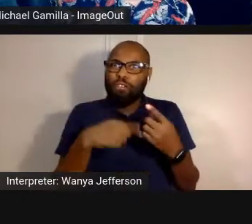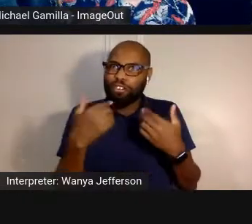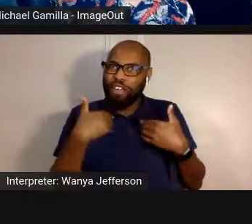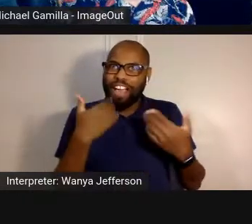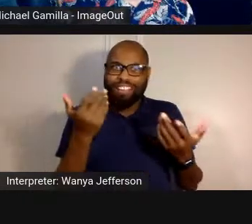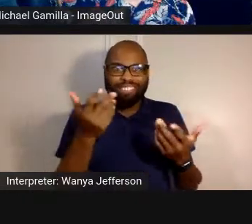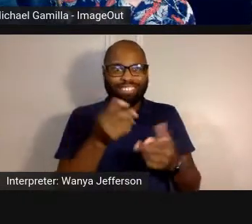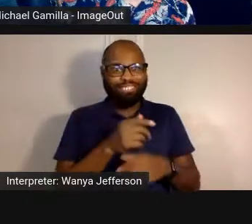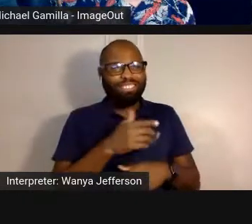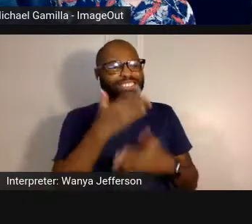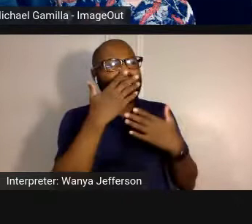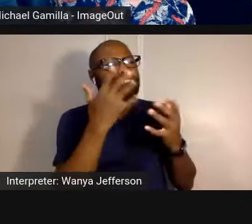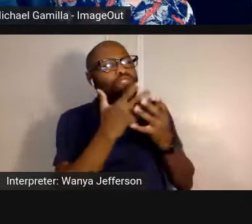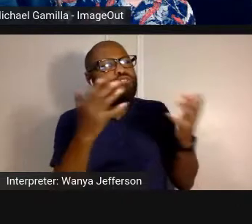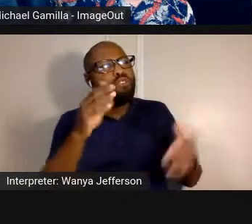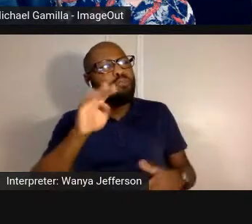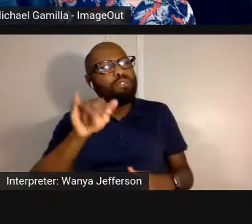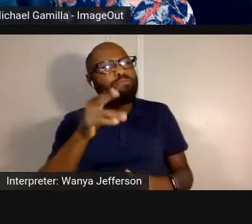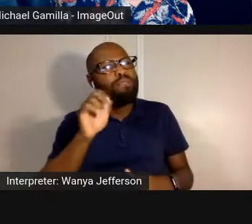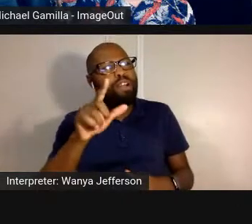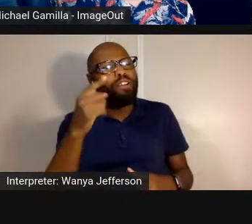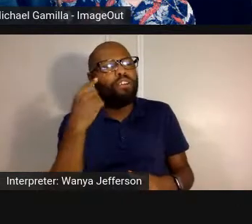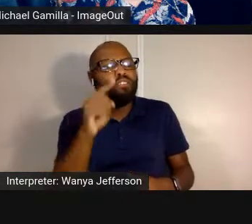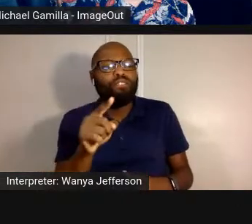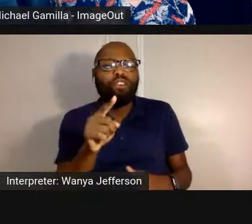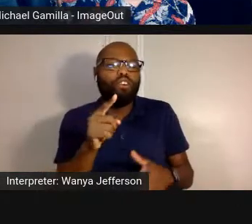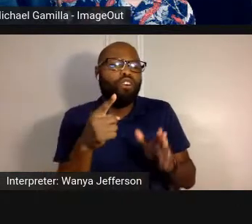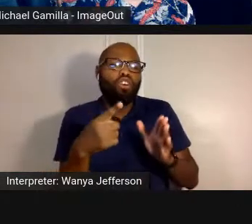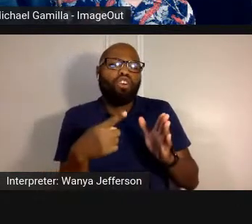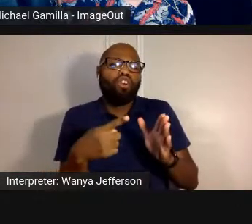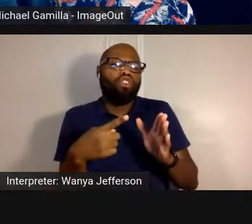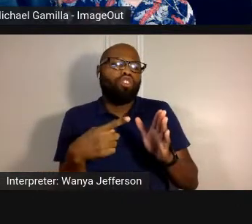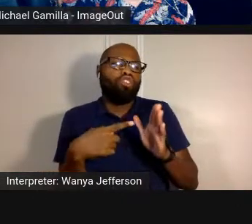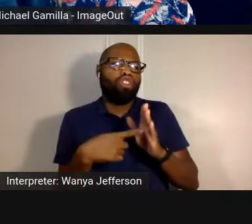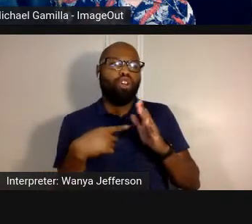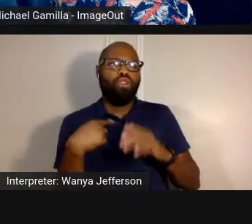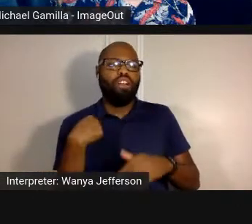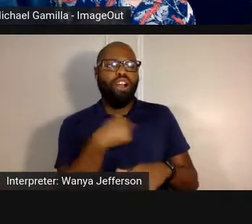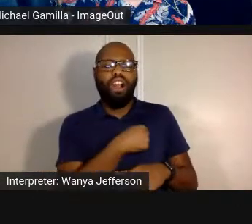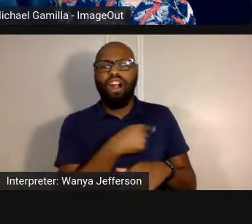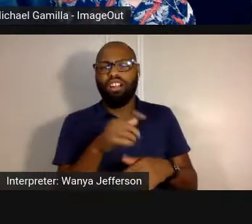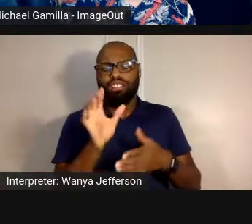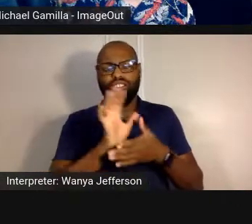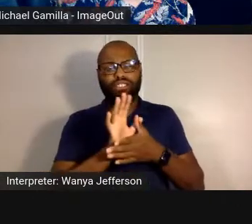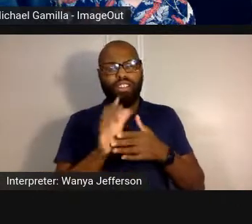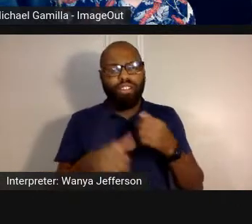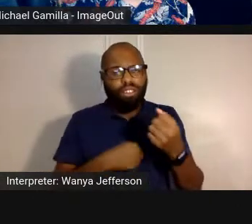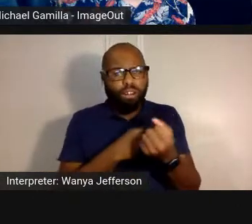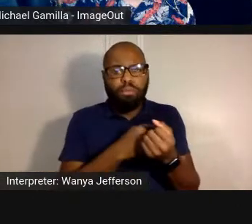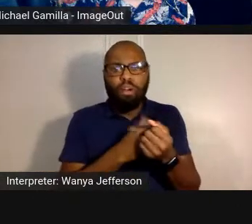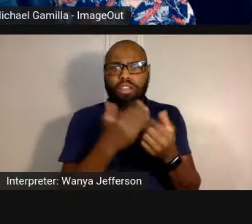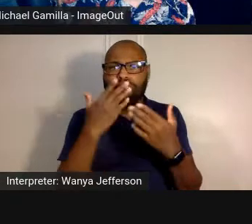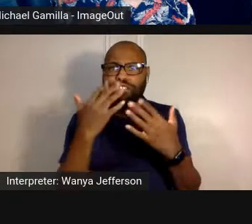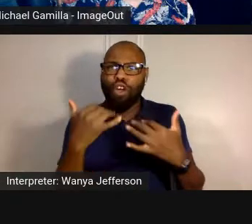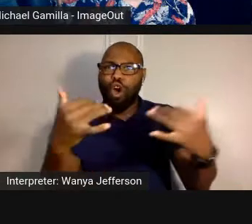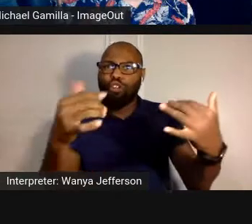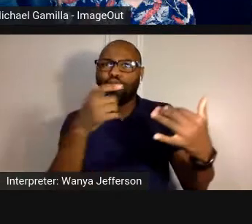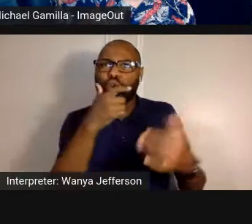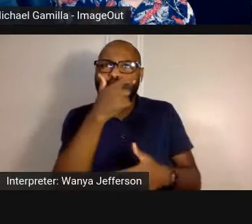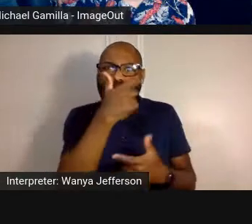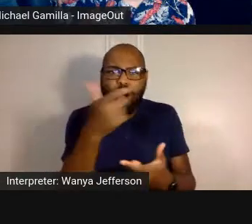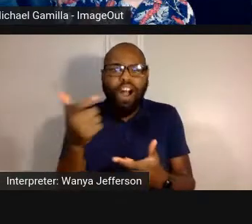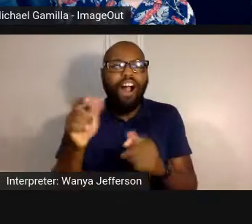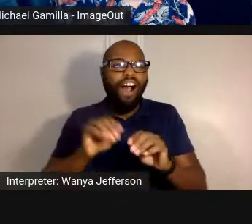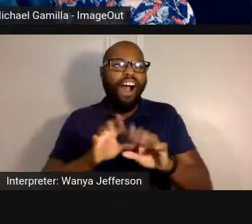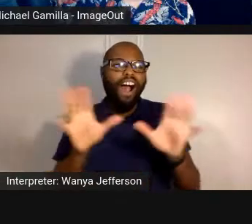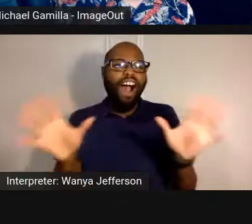Thank you so much, Michael. Thank you very much for showing our film. Thank you very much to the audiences who've seen the film. Obviously, vote for